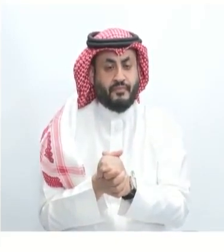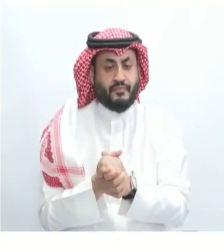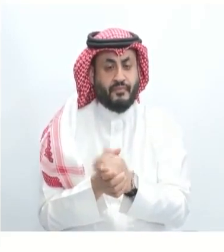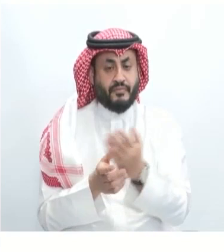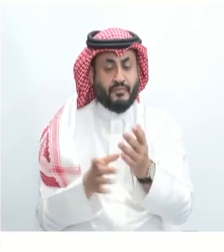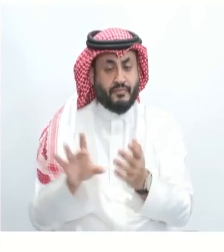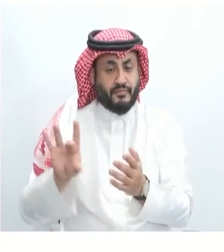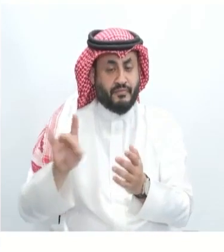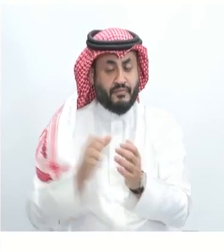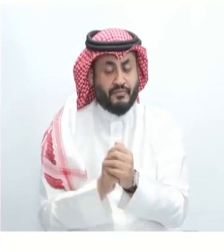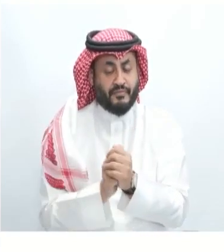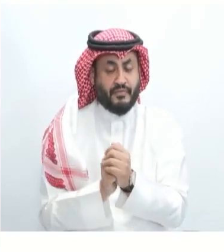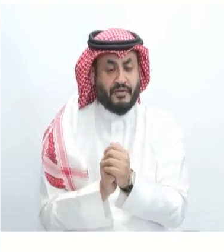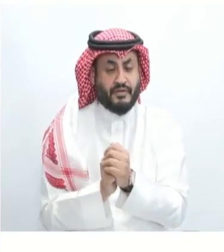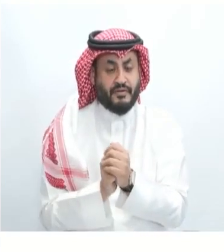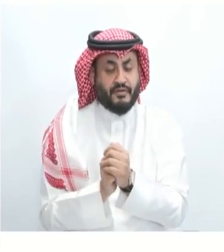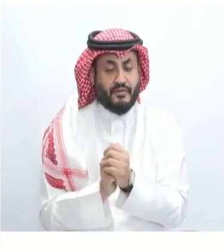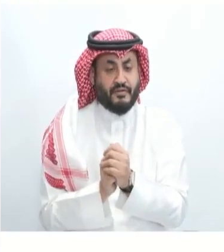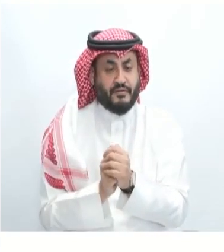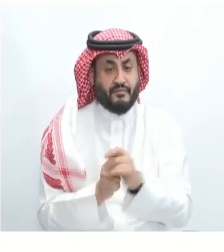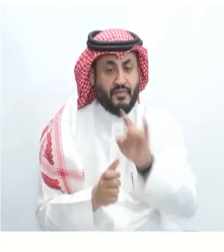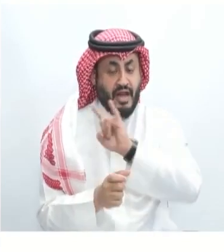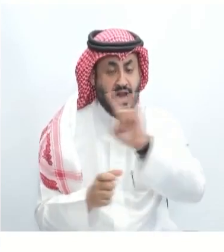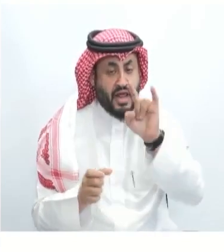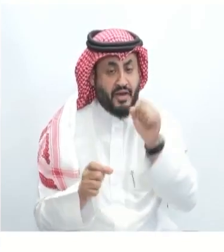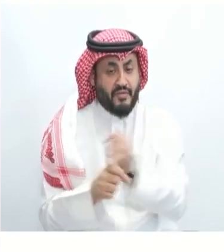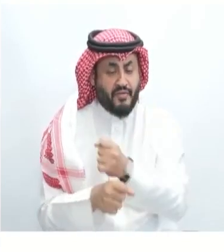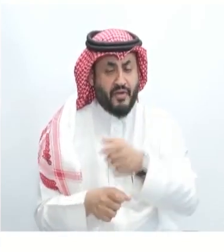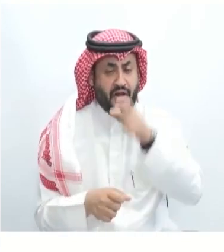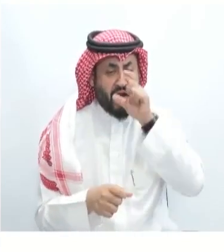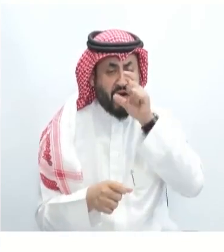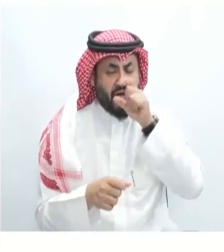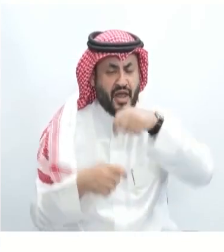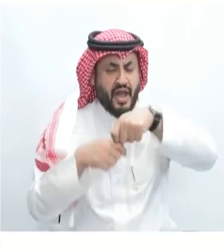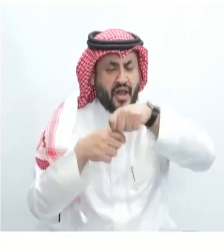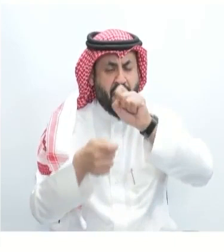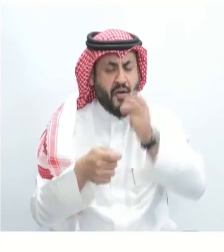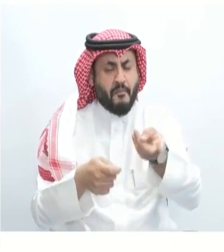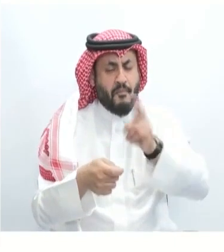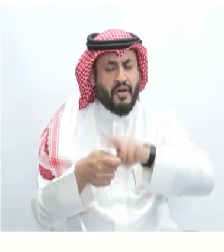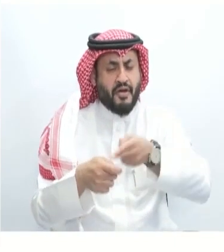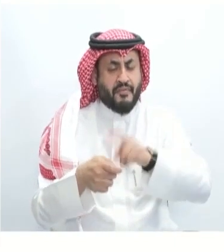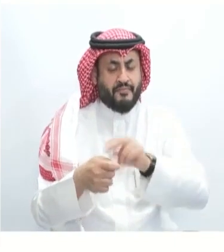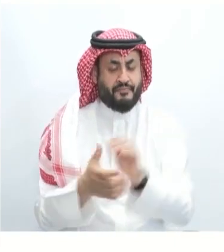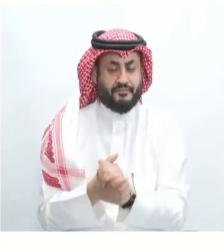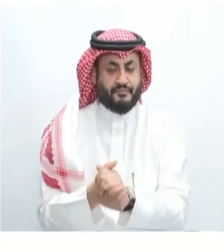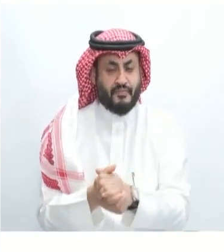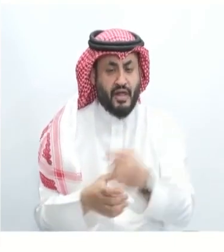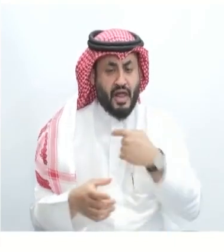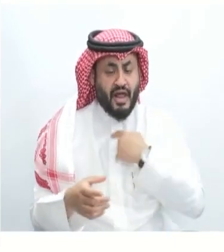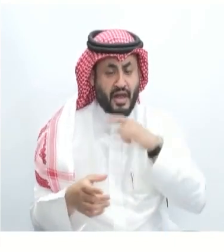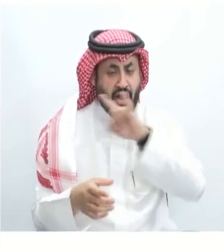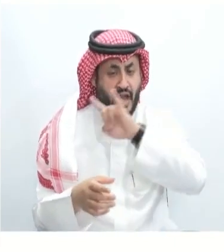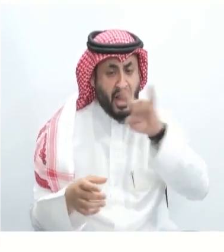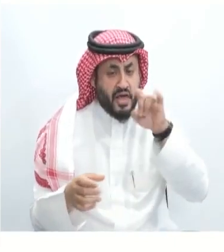number 8, is I shouldn't drink too much soda. I